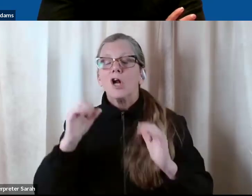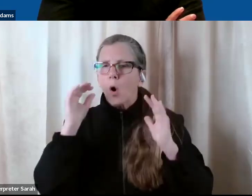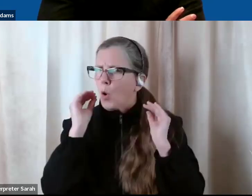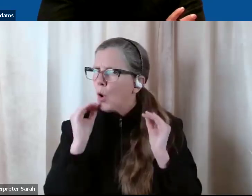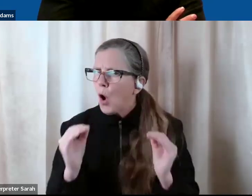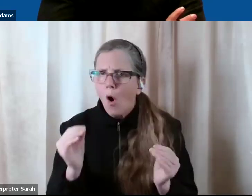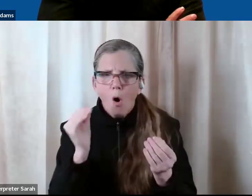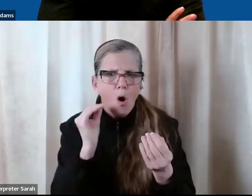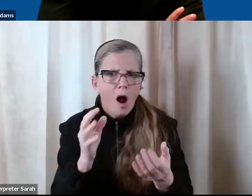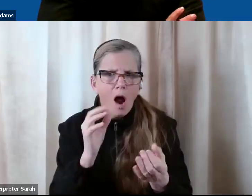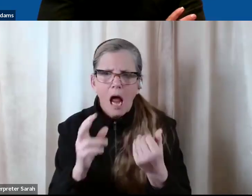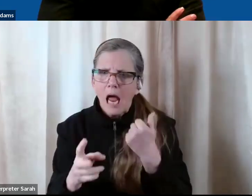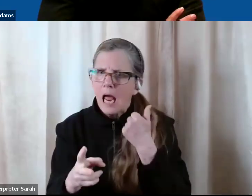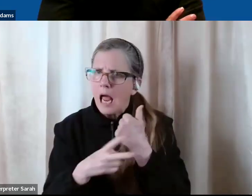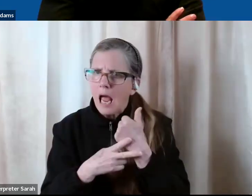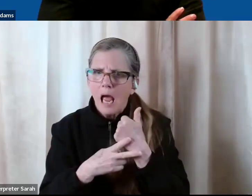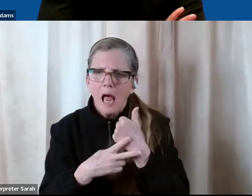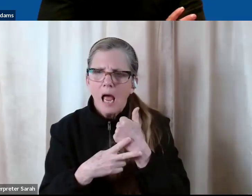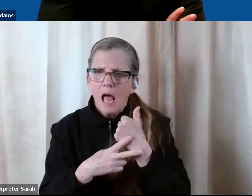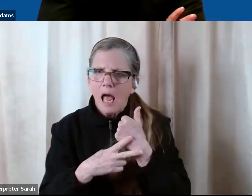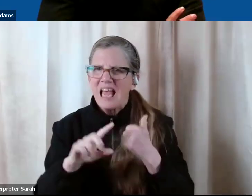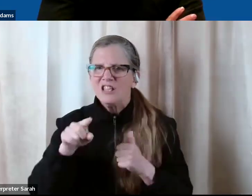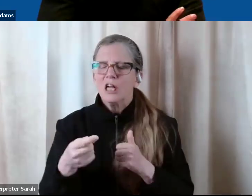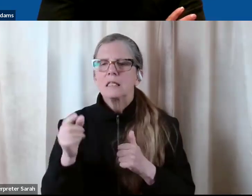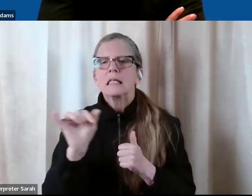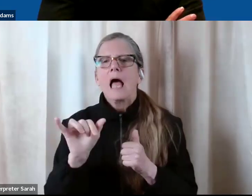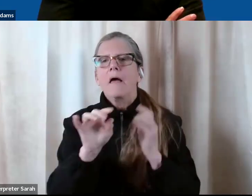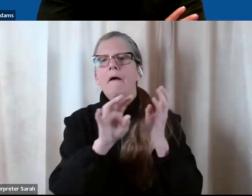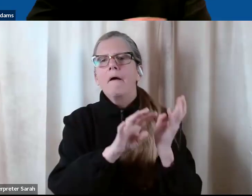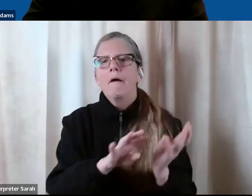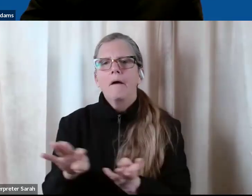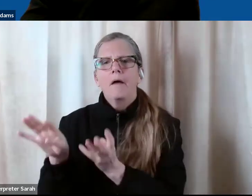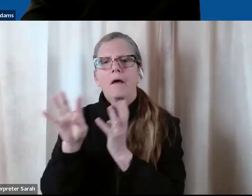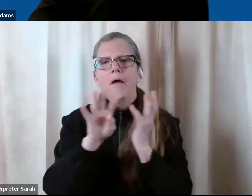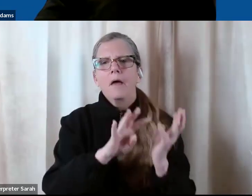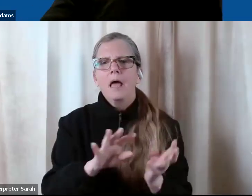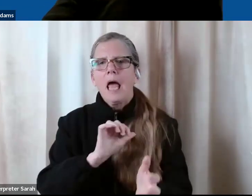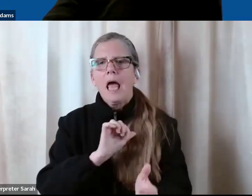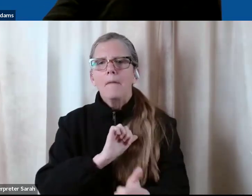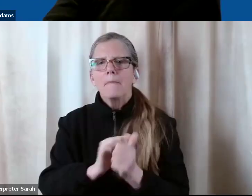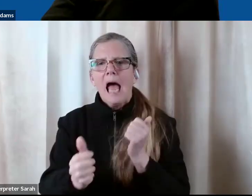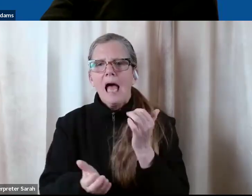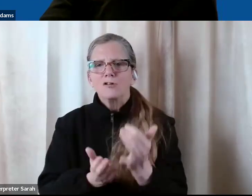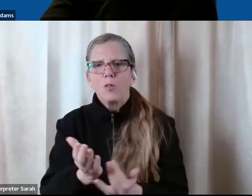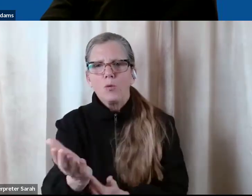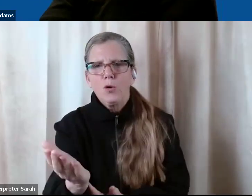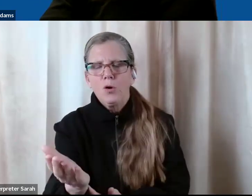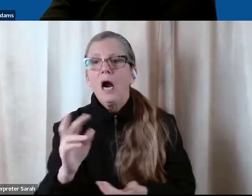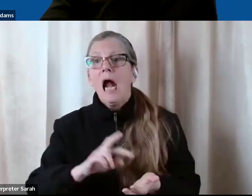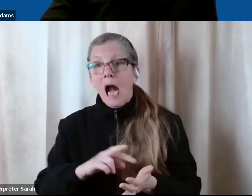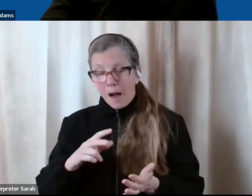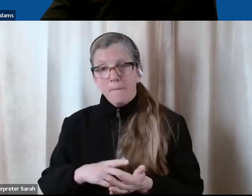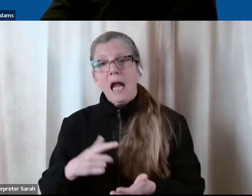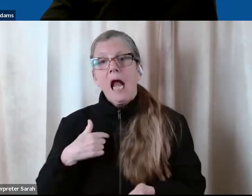used, right? We are essentially just a pass-through. And all we're doing is we're facilitating the exchange of data for